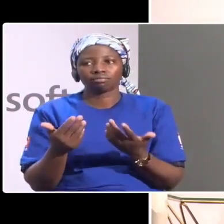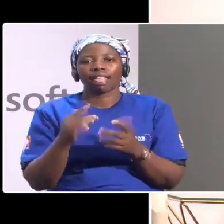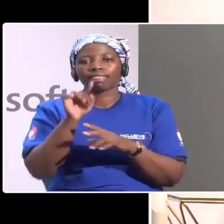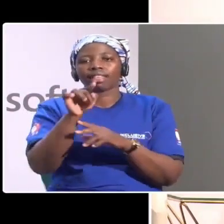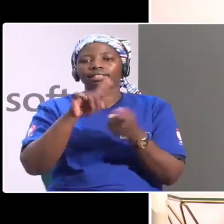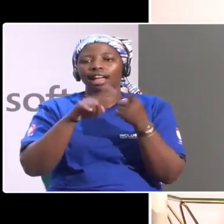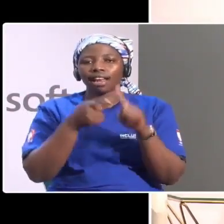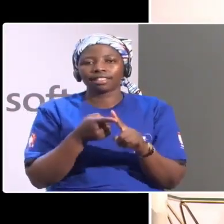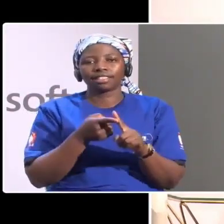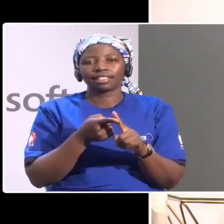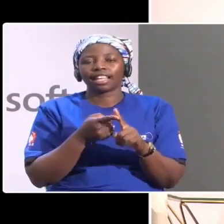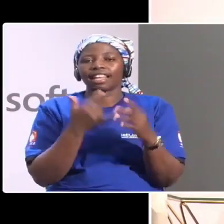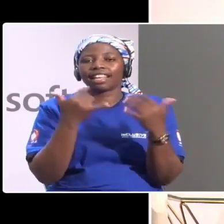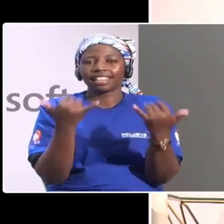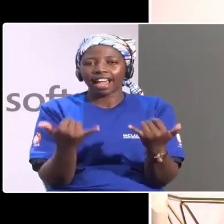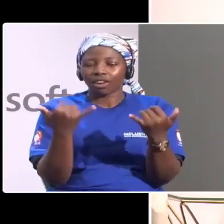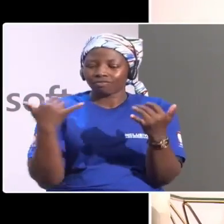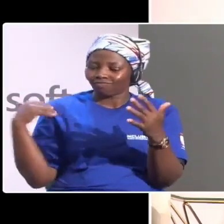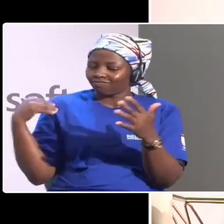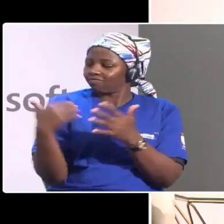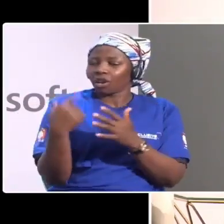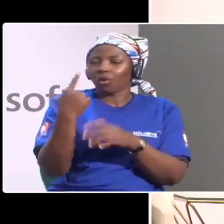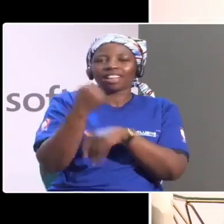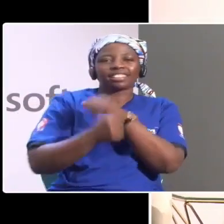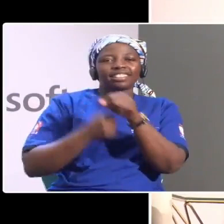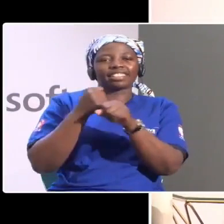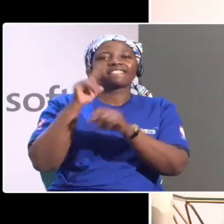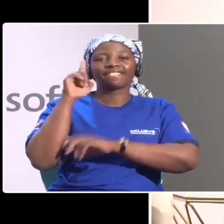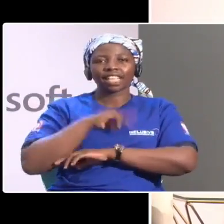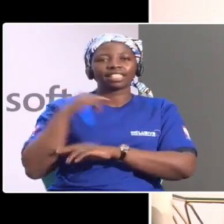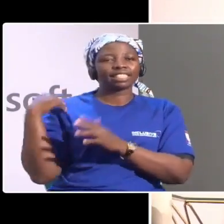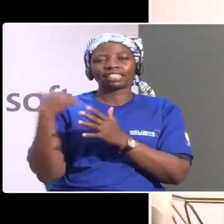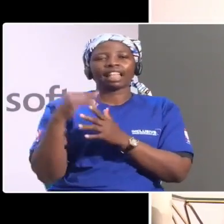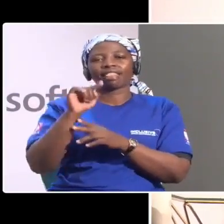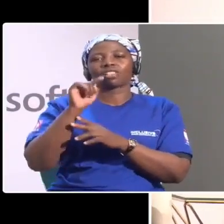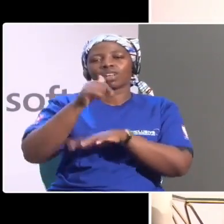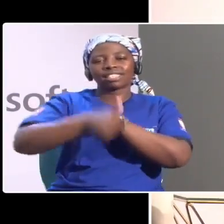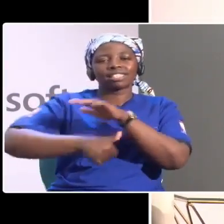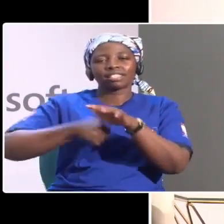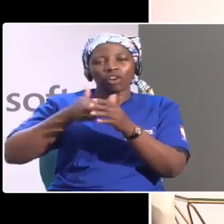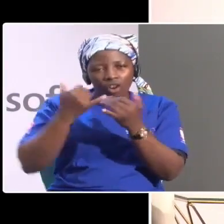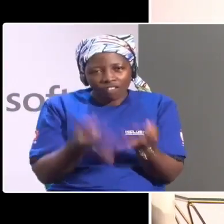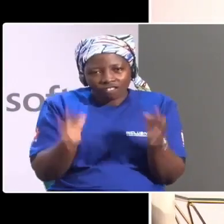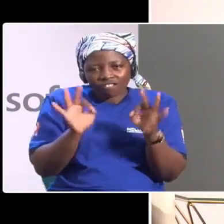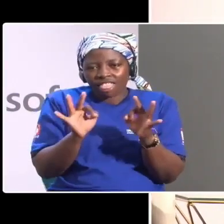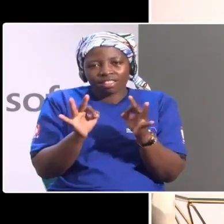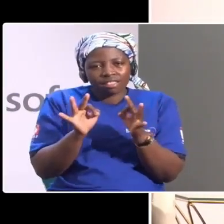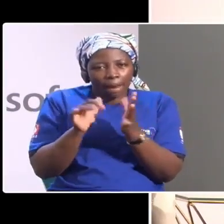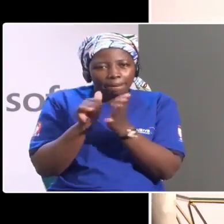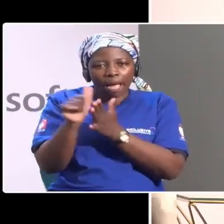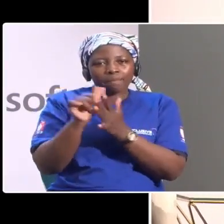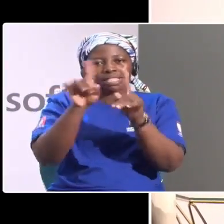this standard. It is now a year since it was published, officially published as a Kenya